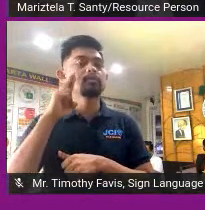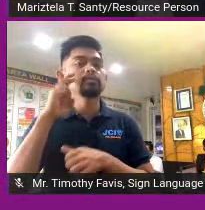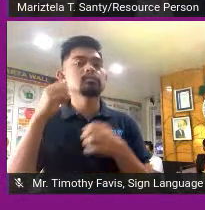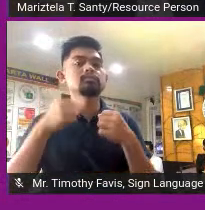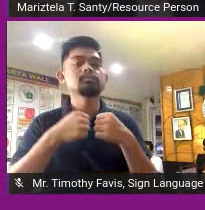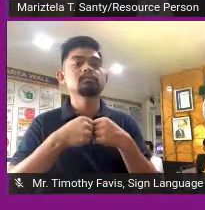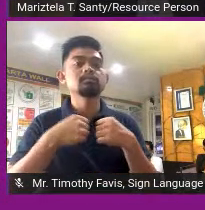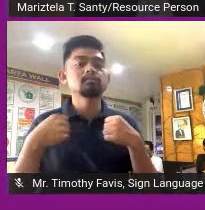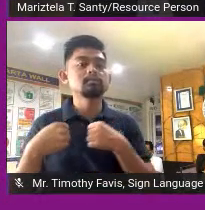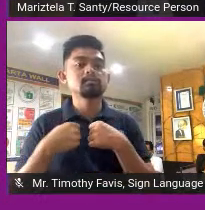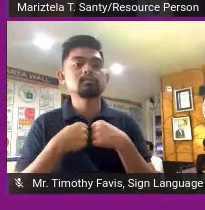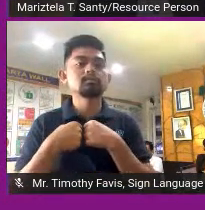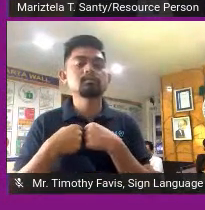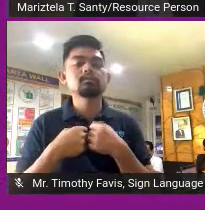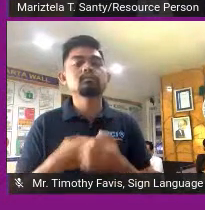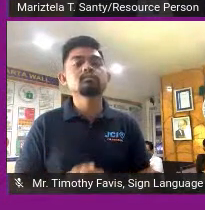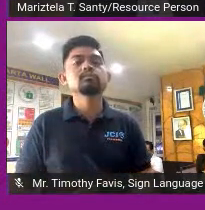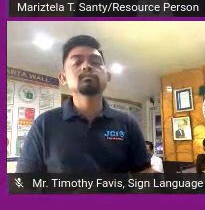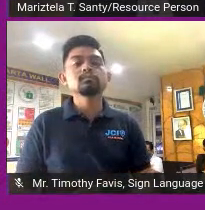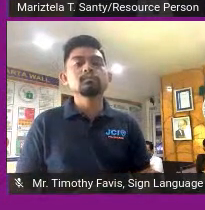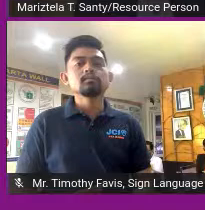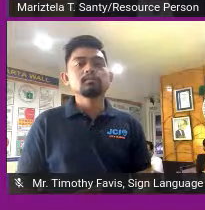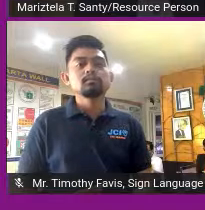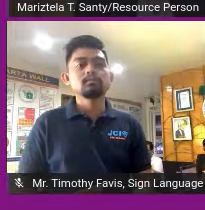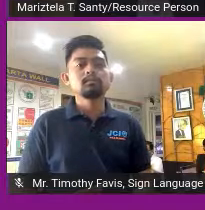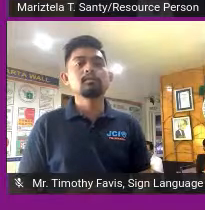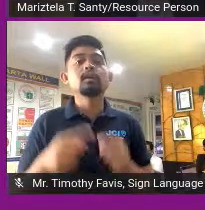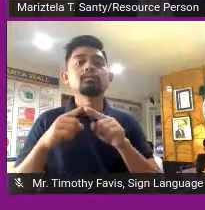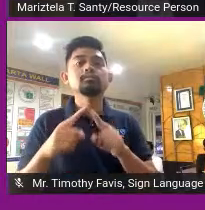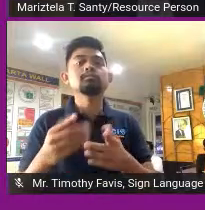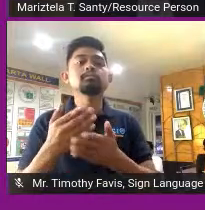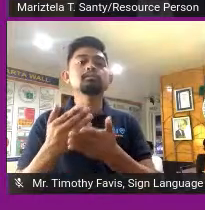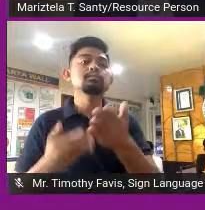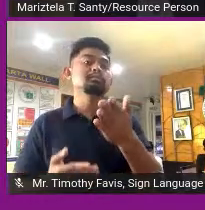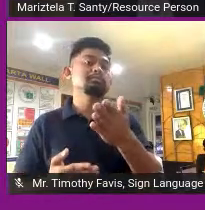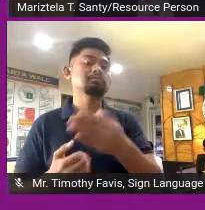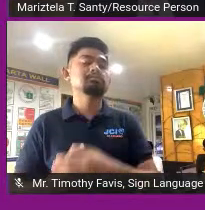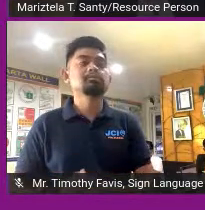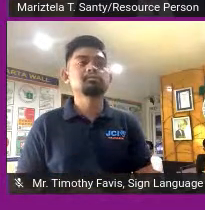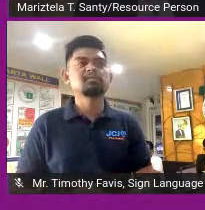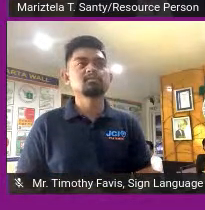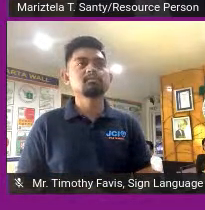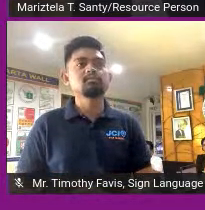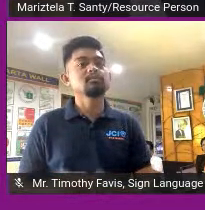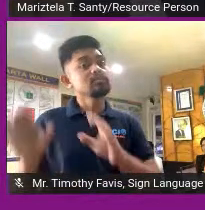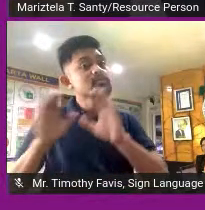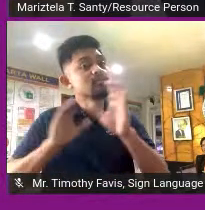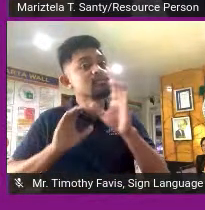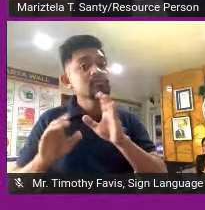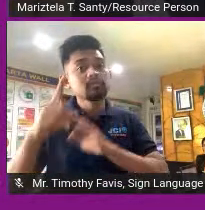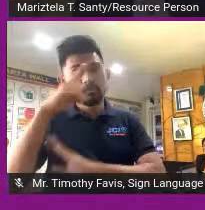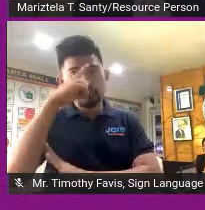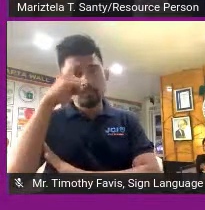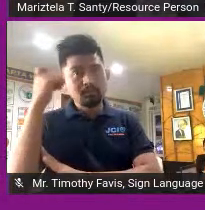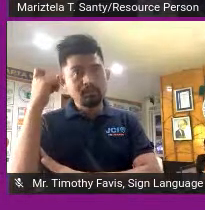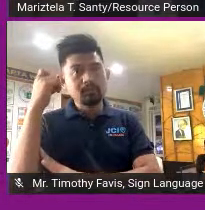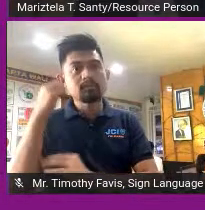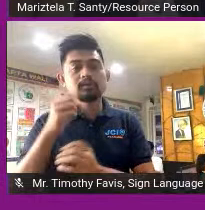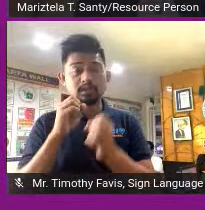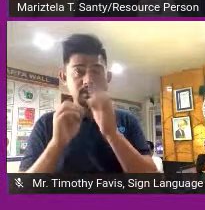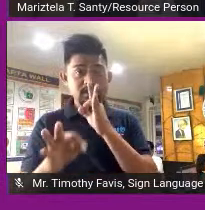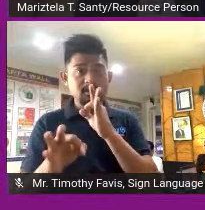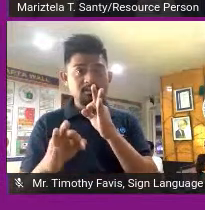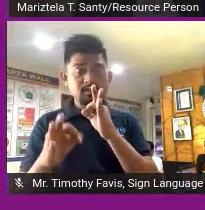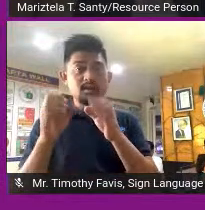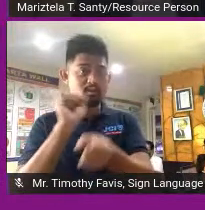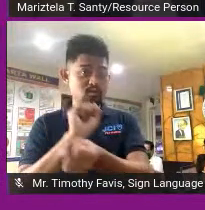It is a violence against women, but some tolerated it because kung sa office